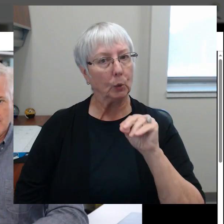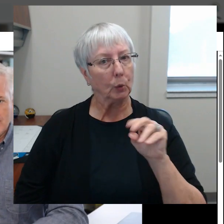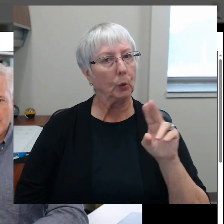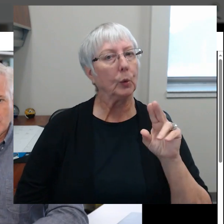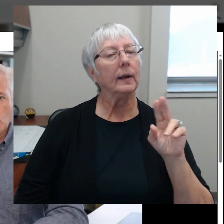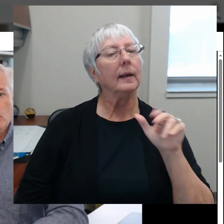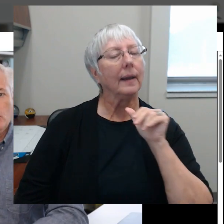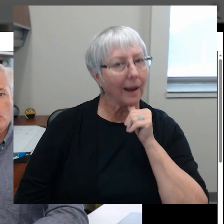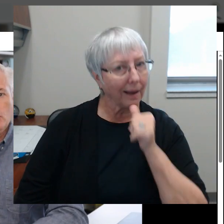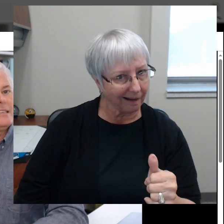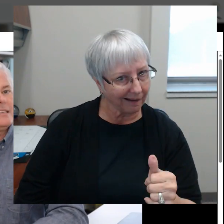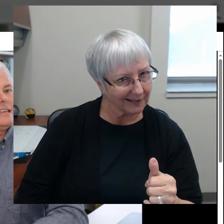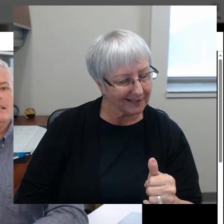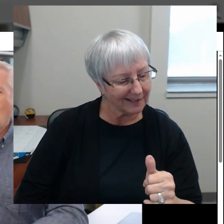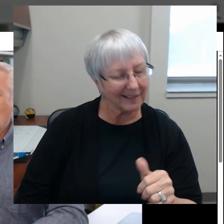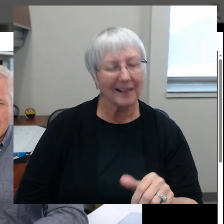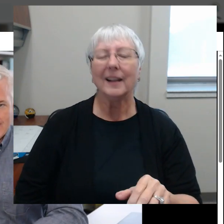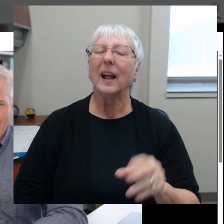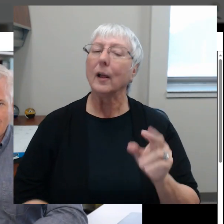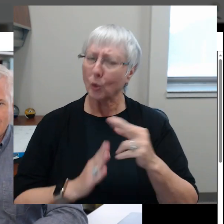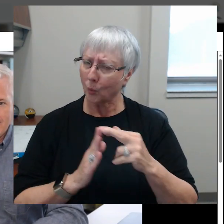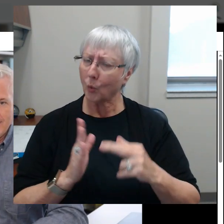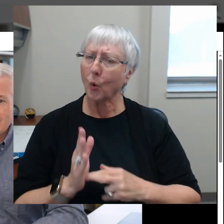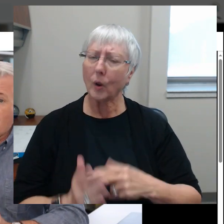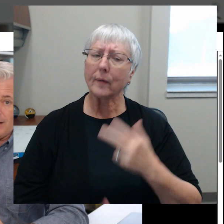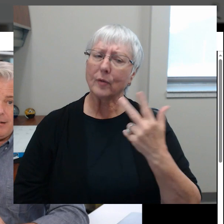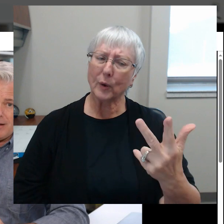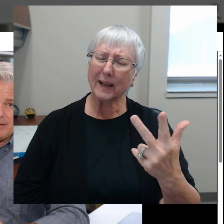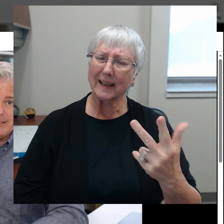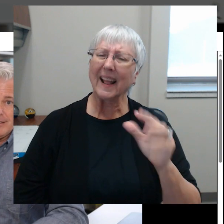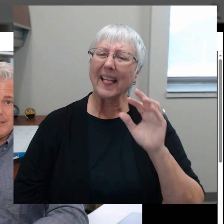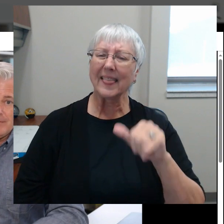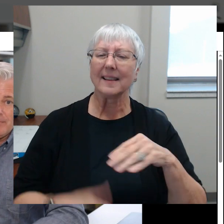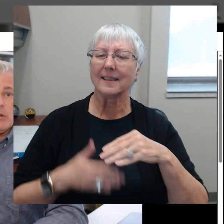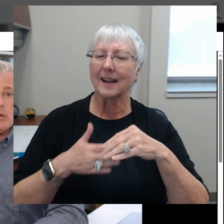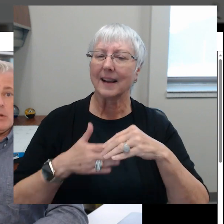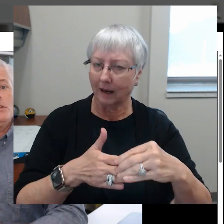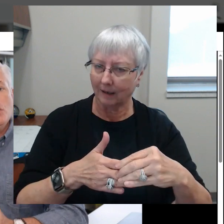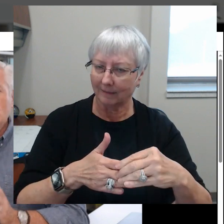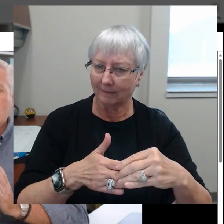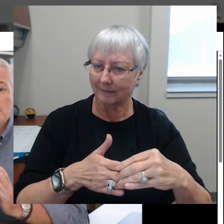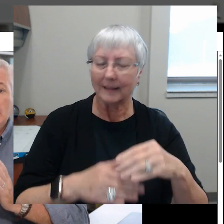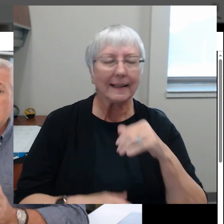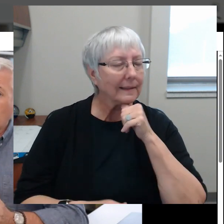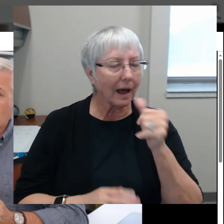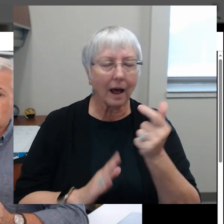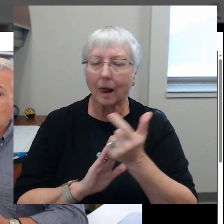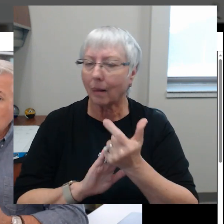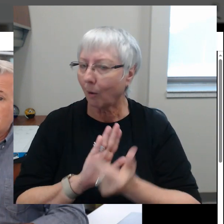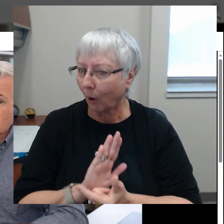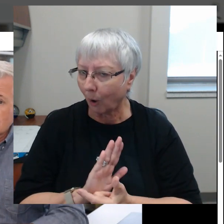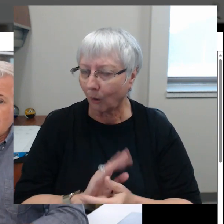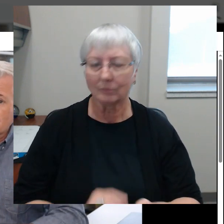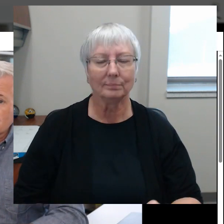system, the rule of thirds is only a guide. It's not a law. There is no design police